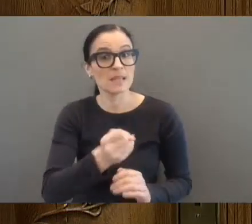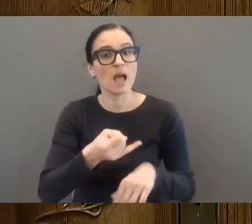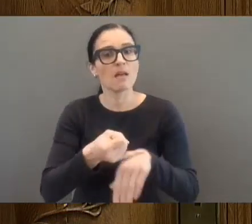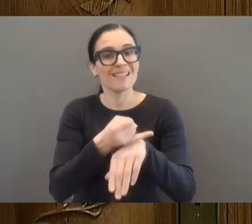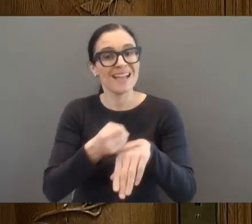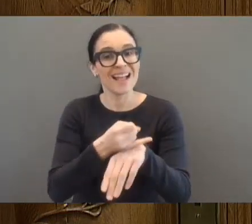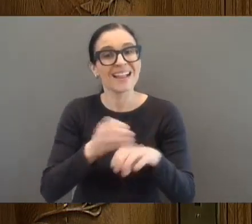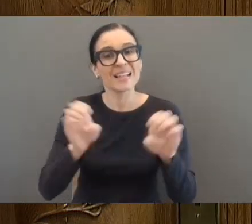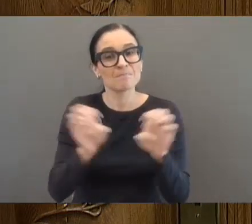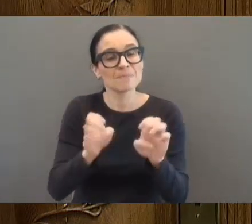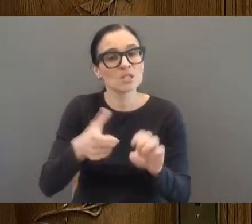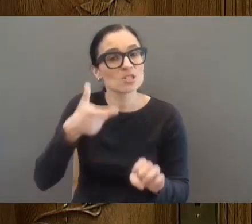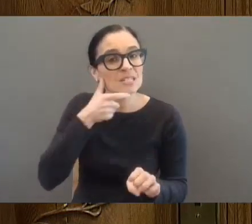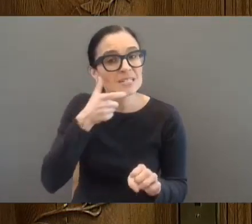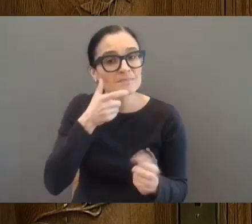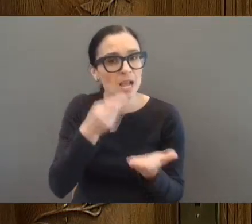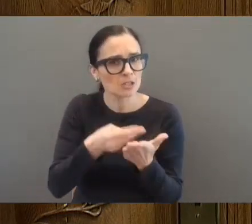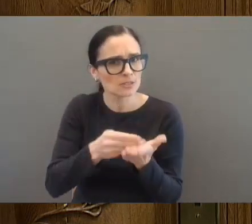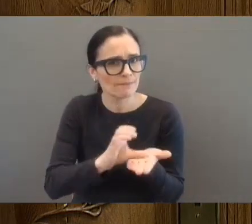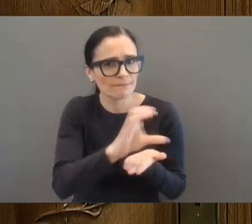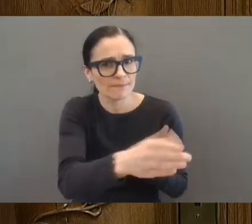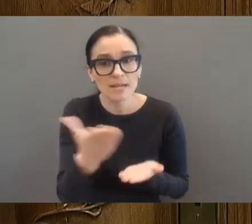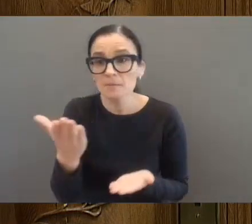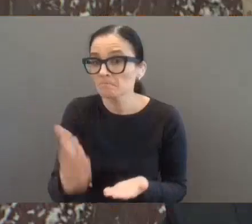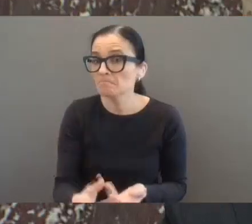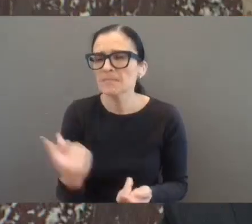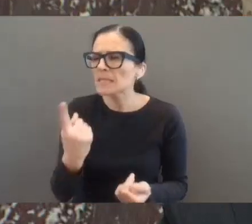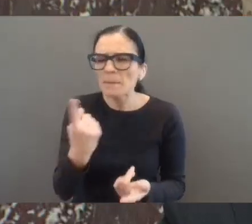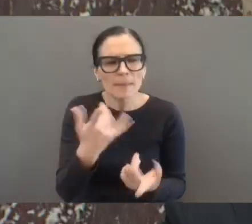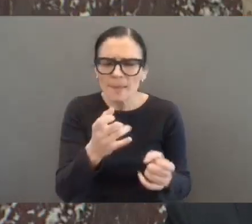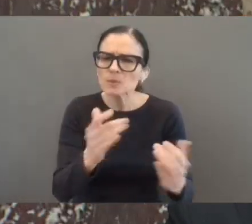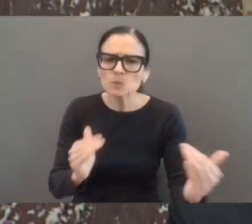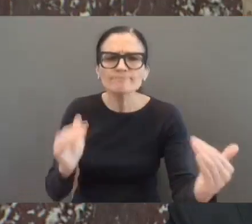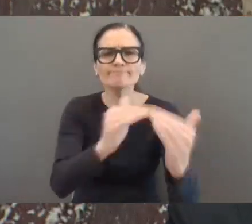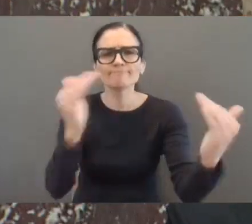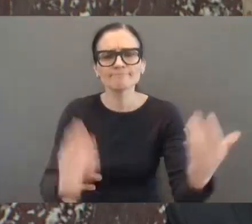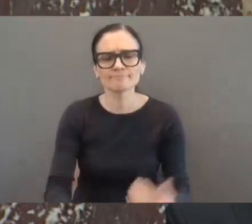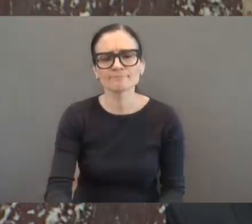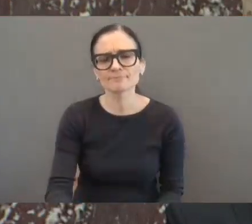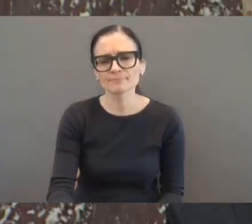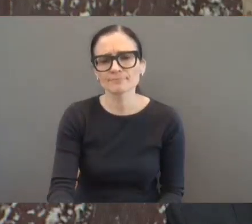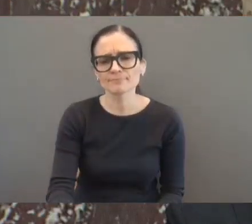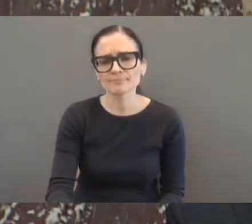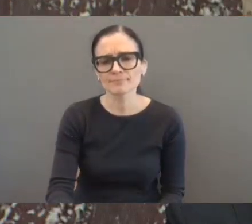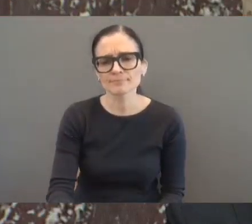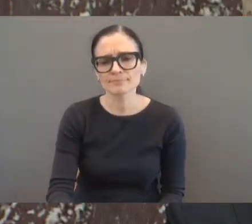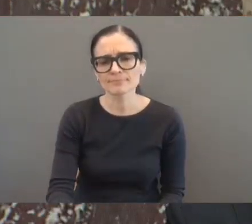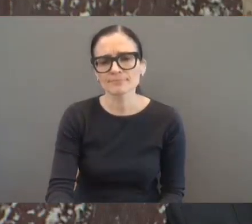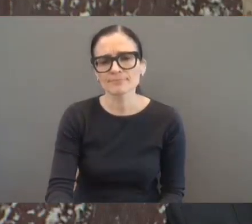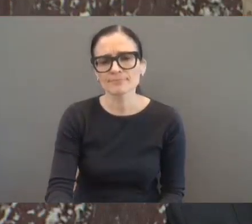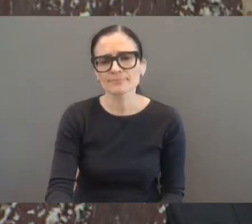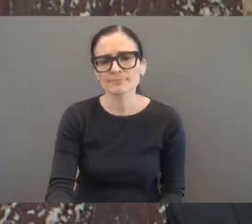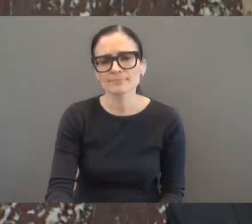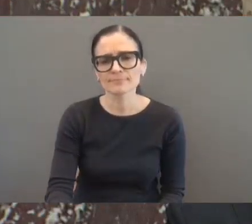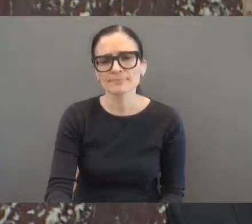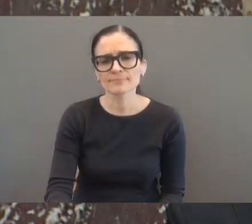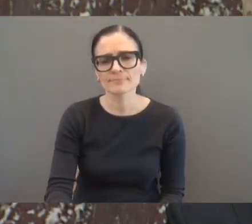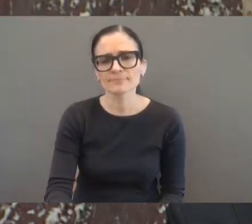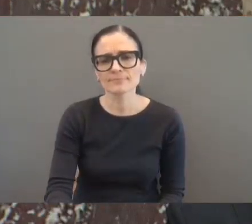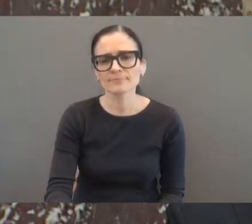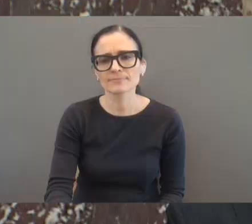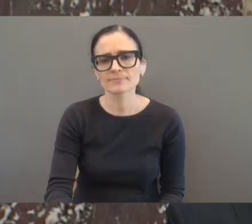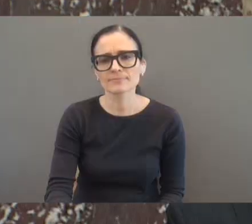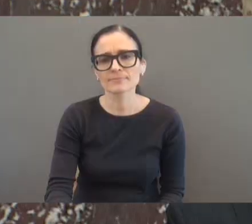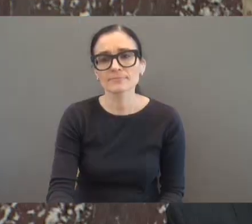Minister. Mr. Speaker, you should know that we have contracted, that is, the Ministry of